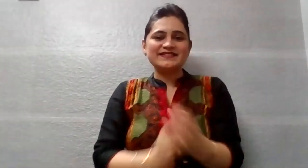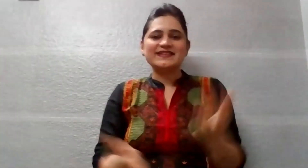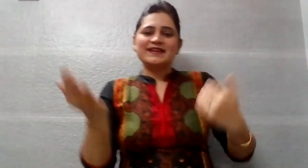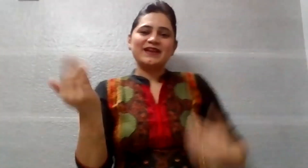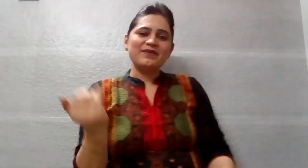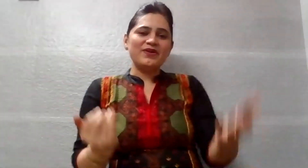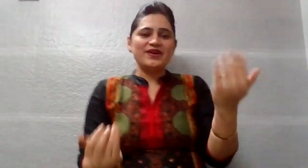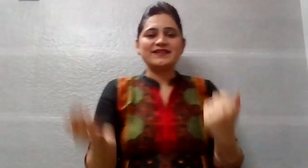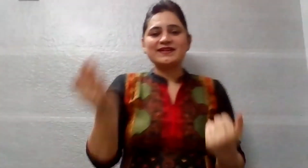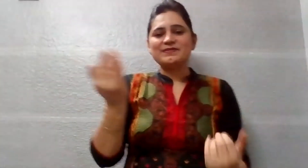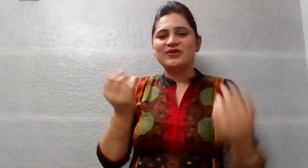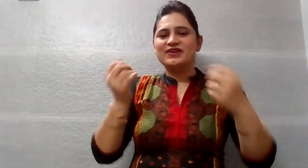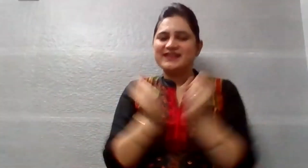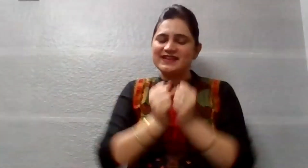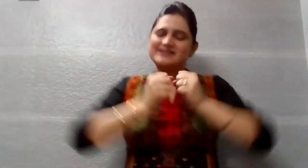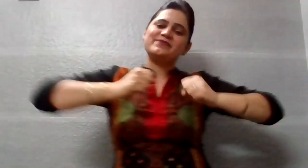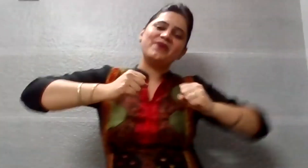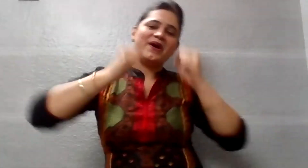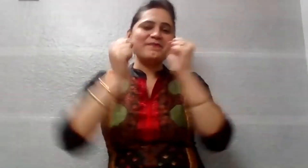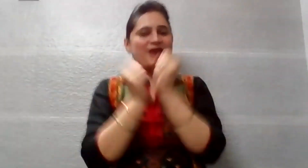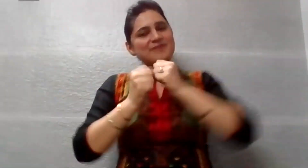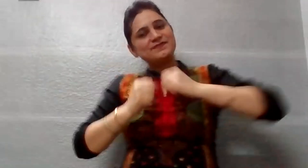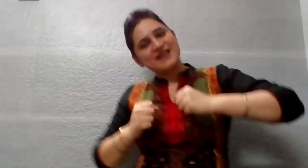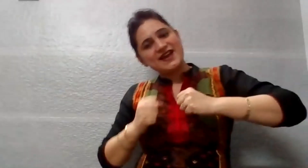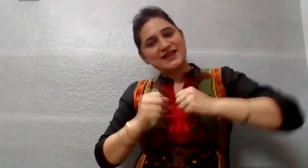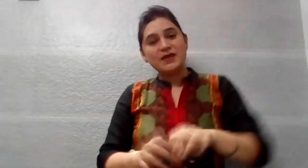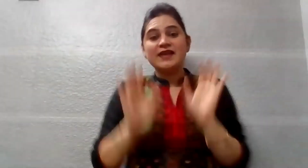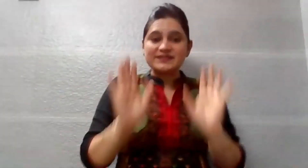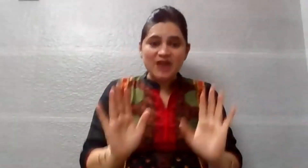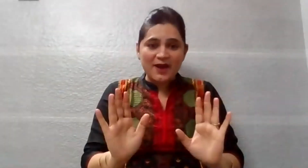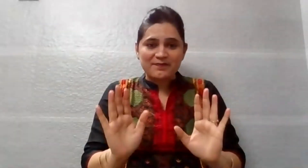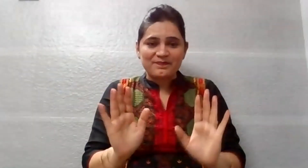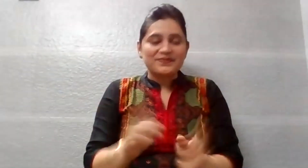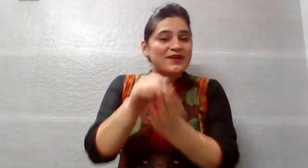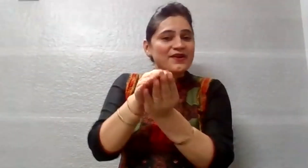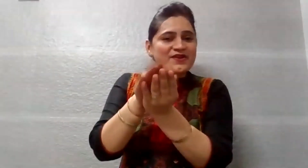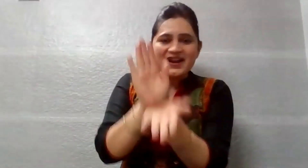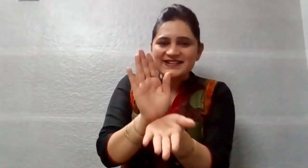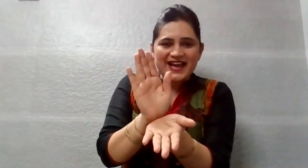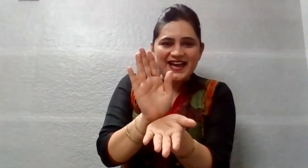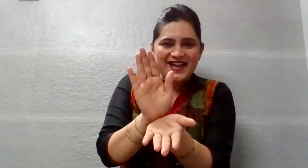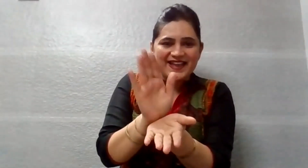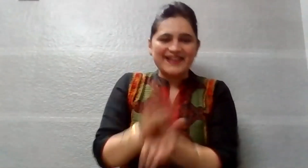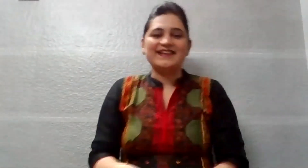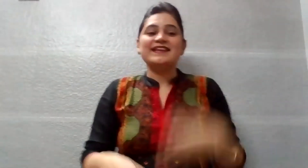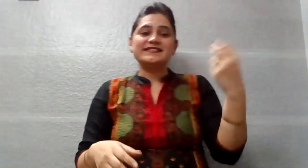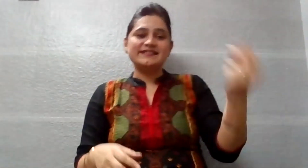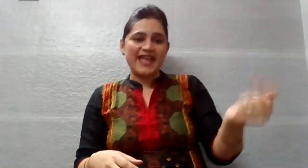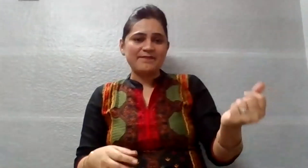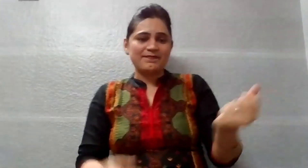hands. Come on, come on, it's warm up time. Stop! Crocodile!